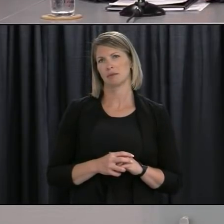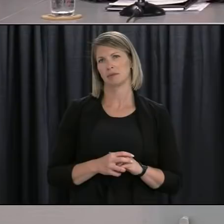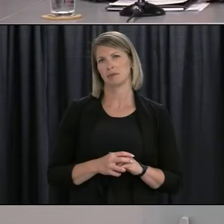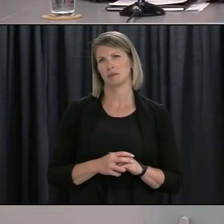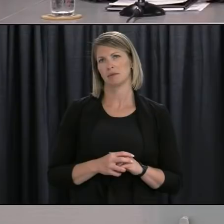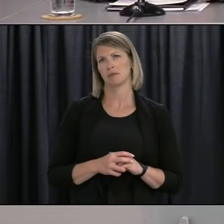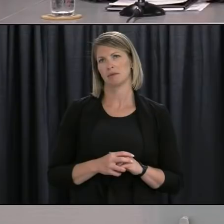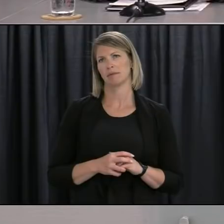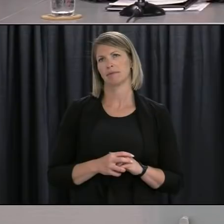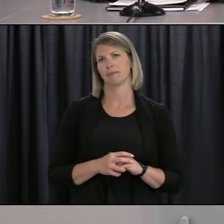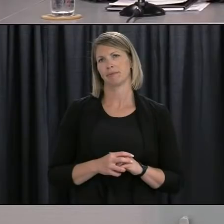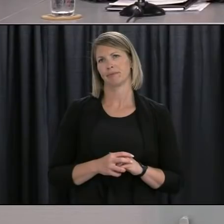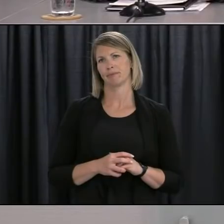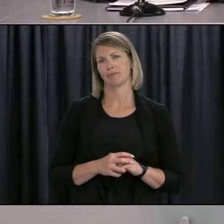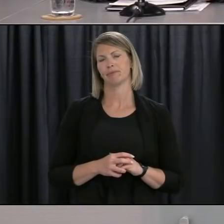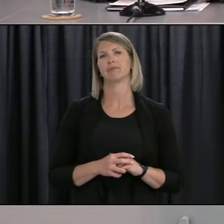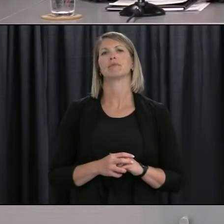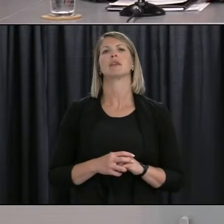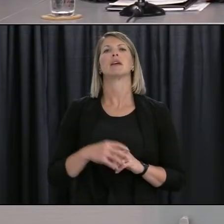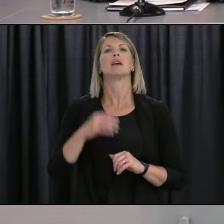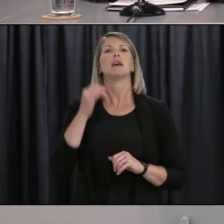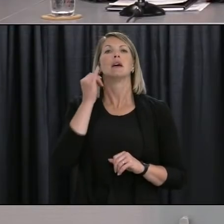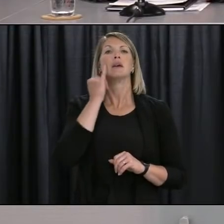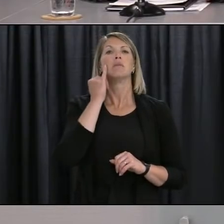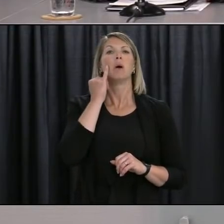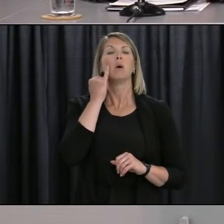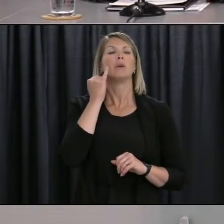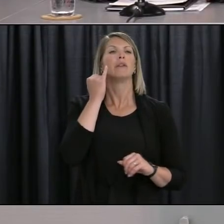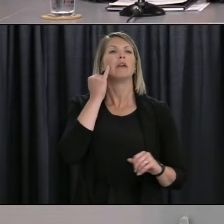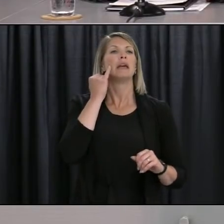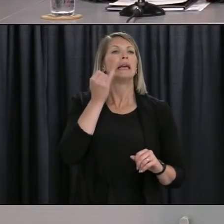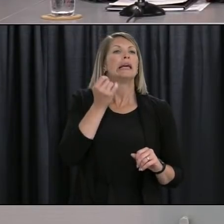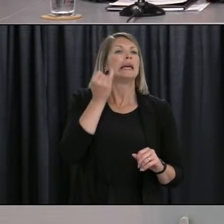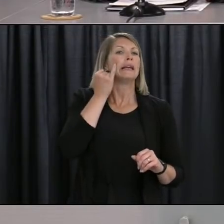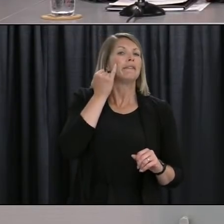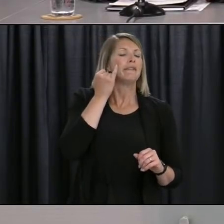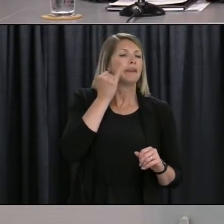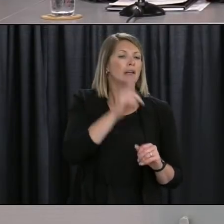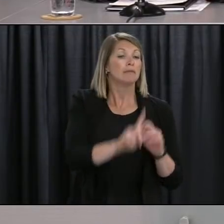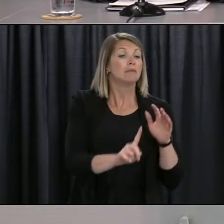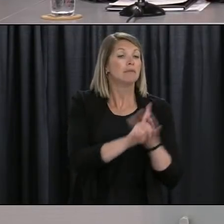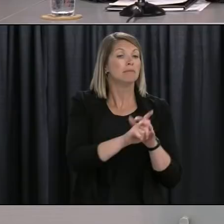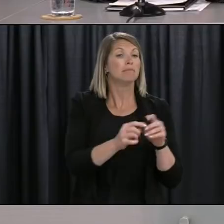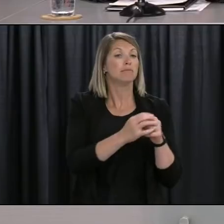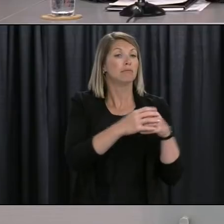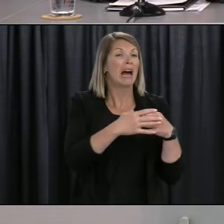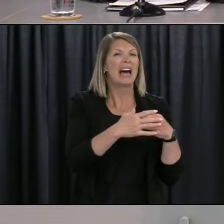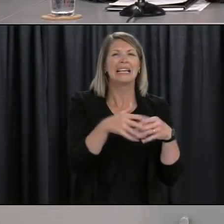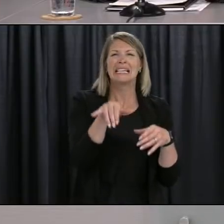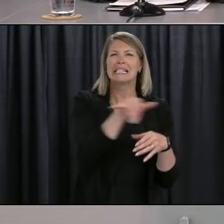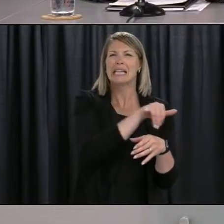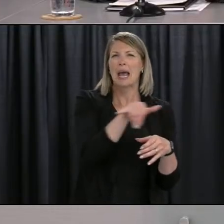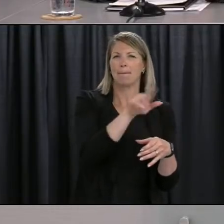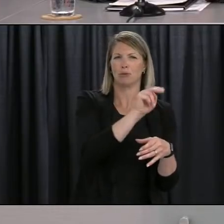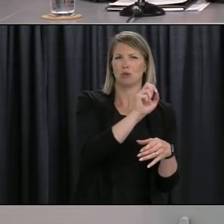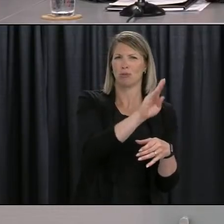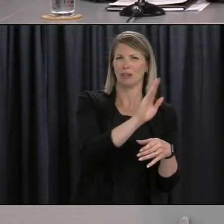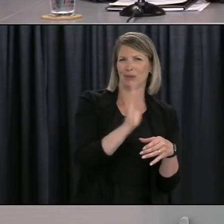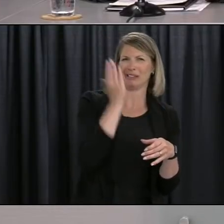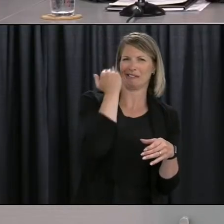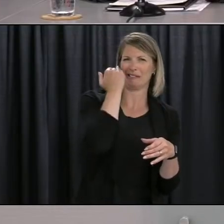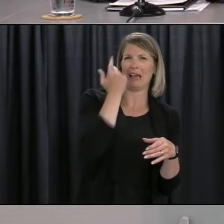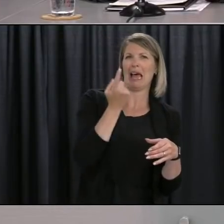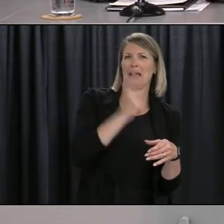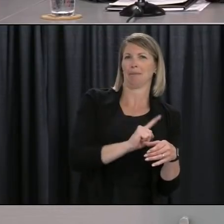for example, would there be kind of a limited bubble there? Is there any kind of flexibility in terms of allowing travel within